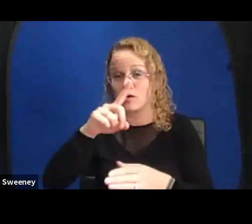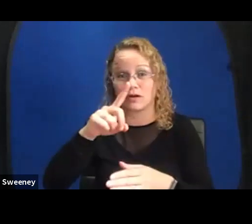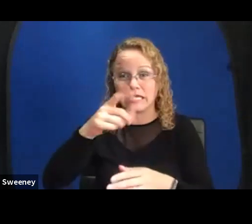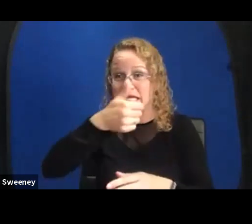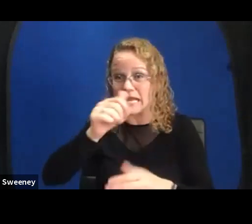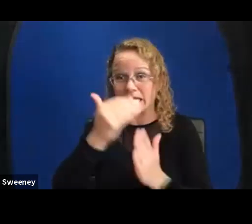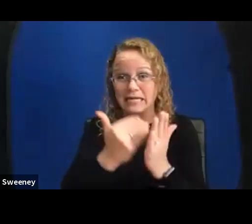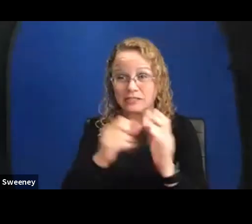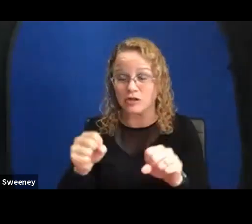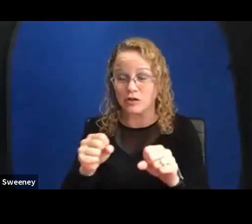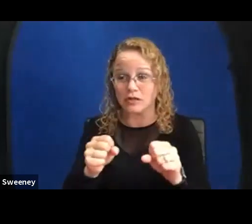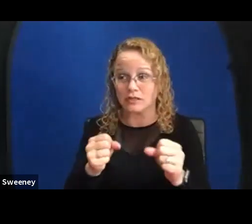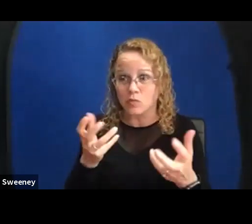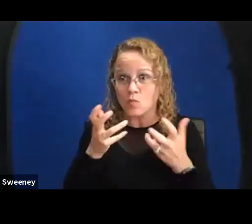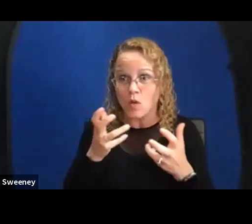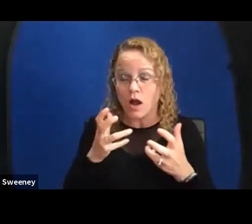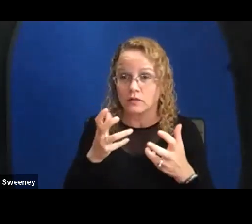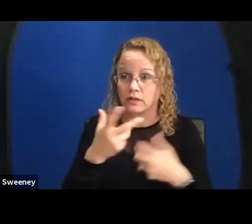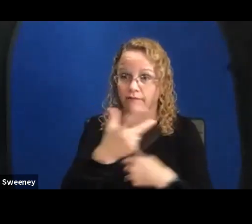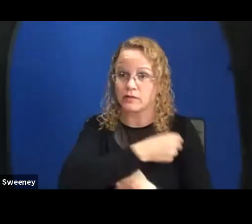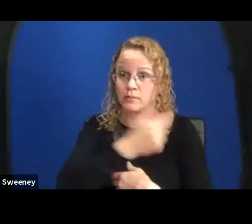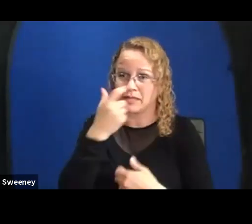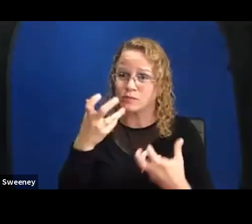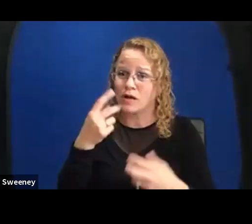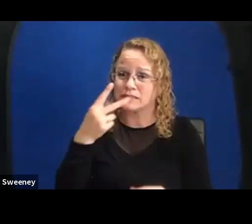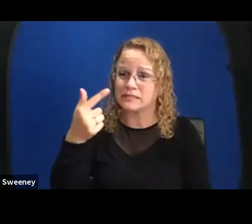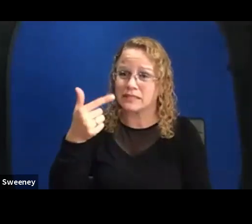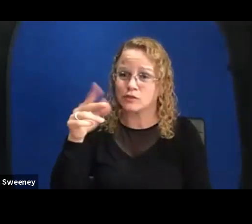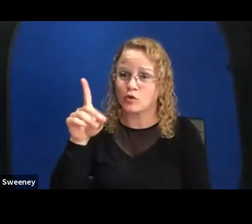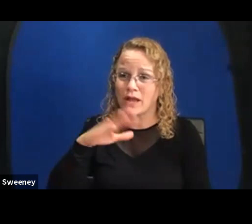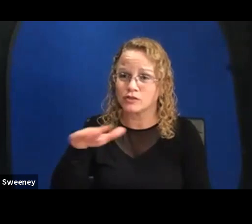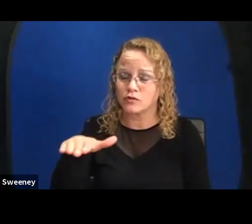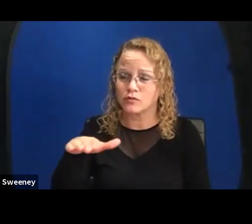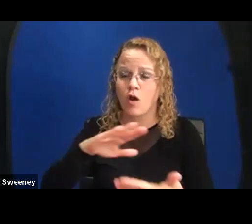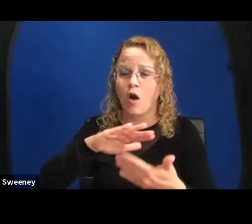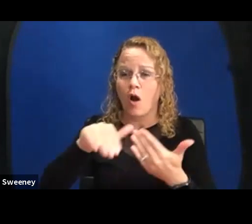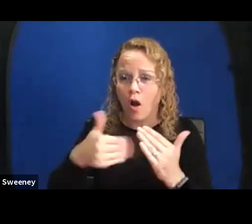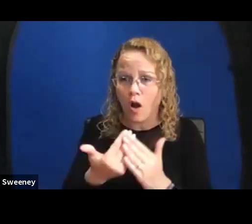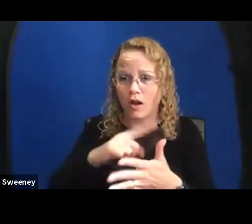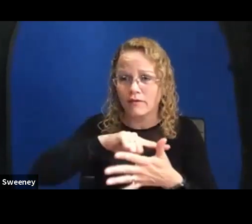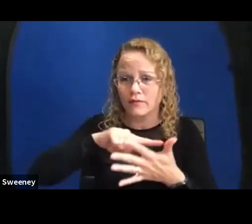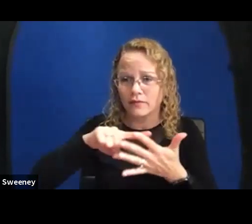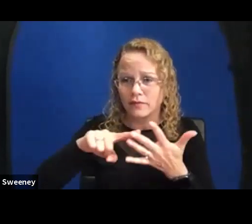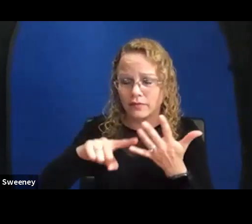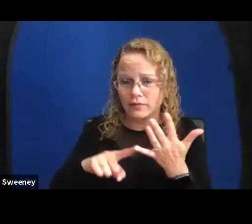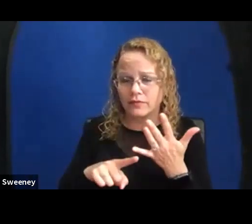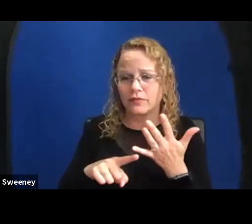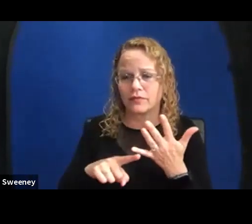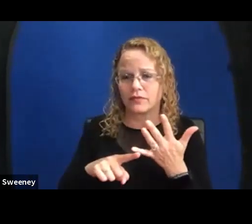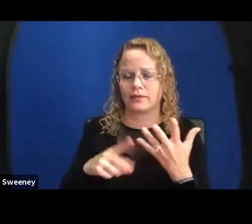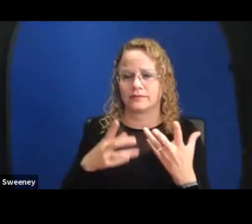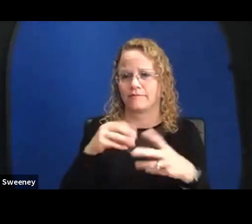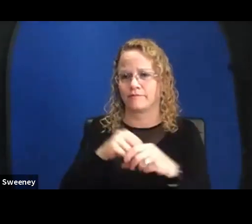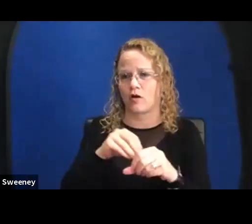vaccine because he wants to see his grandchildren. All of those elements play into what